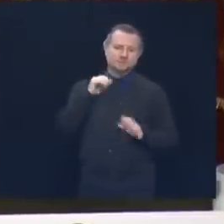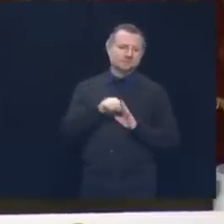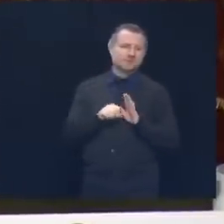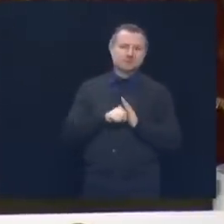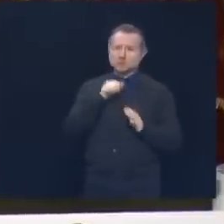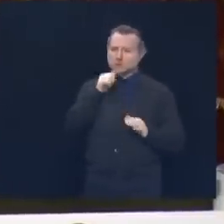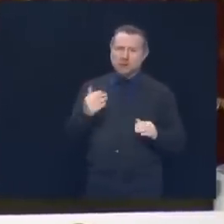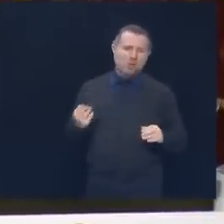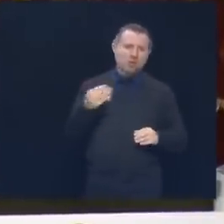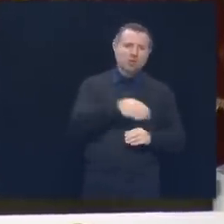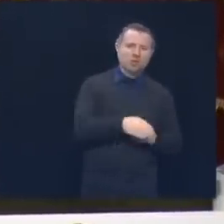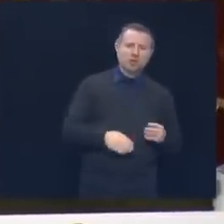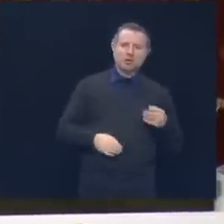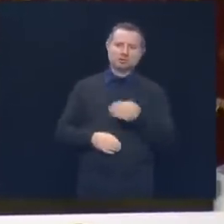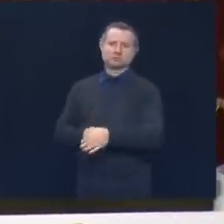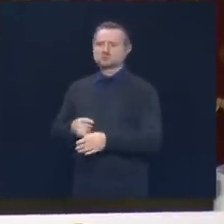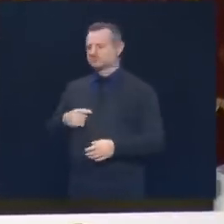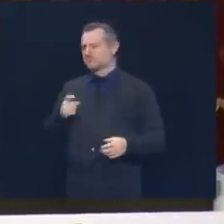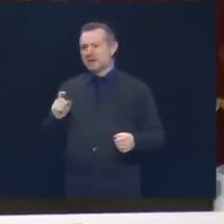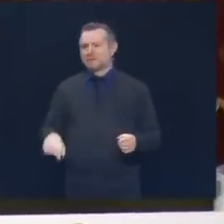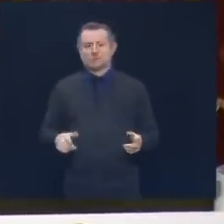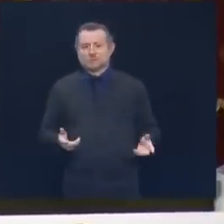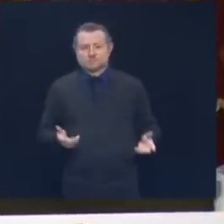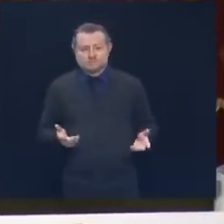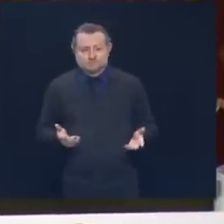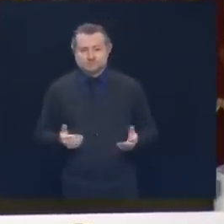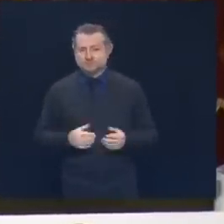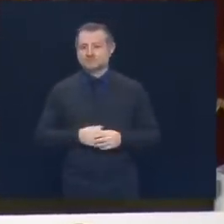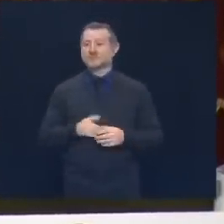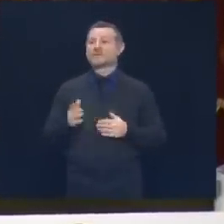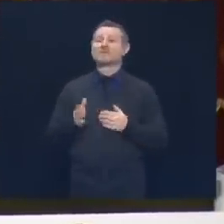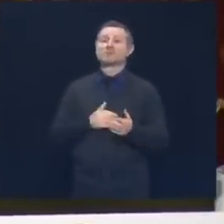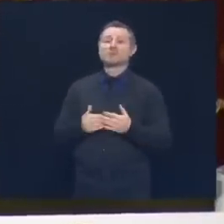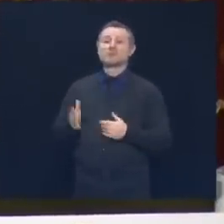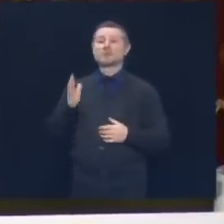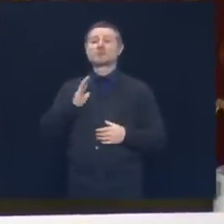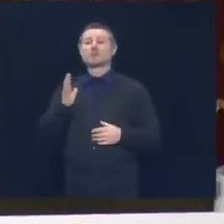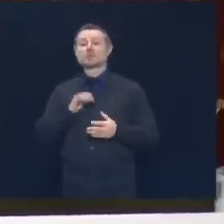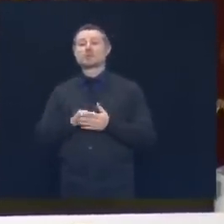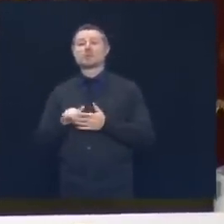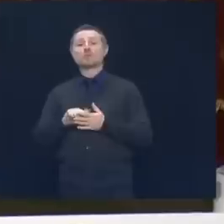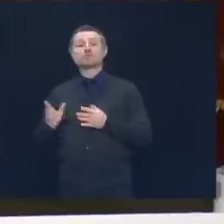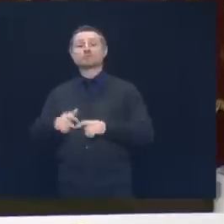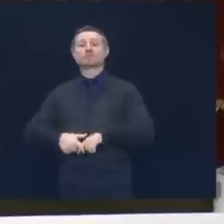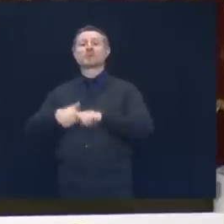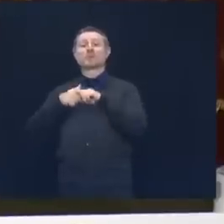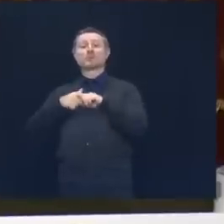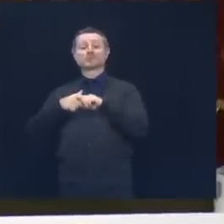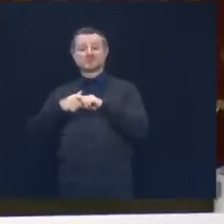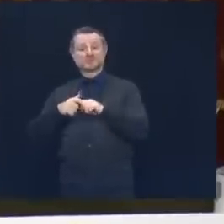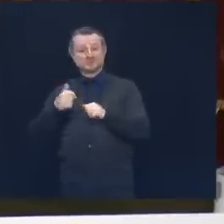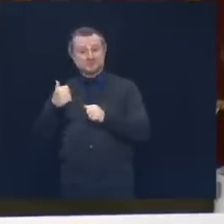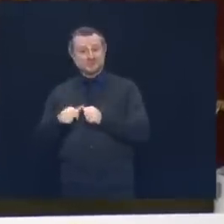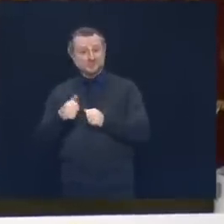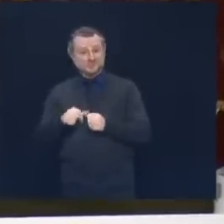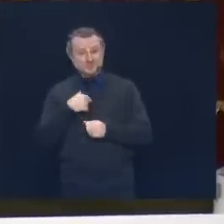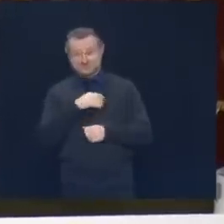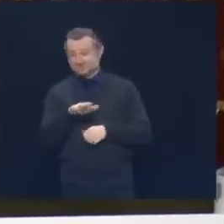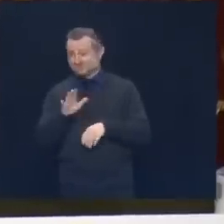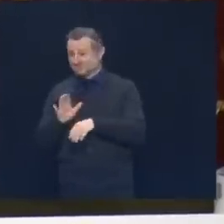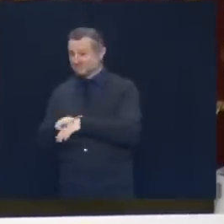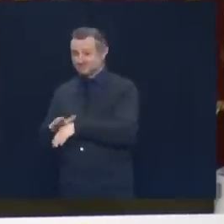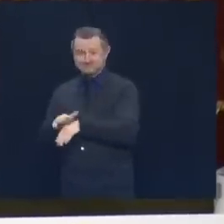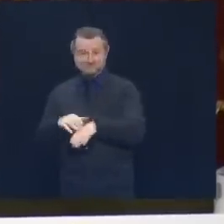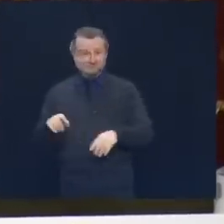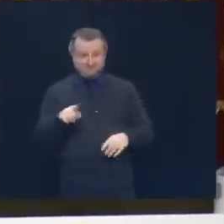travel. And as everyone's aware, even at the height of New York on pause and when most of the nation was shut down, we still regularly ran